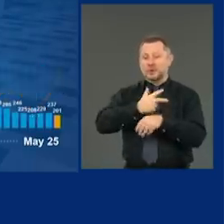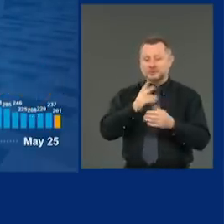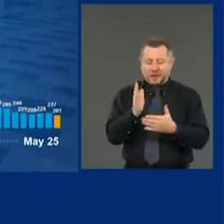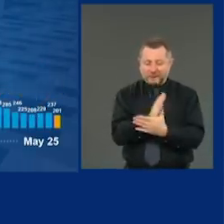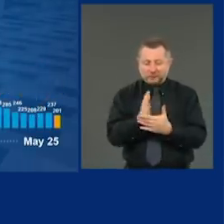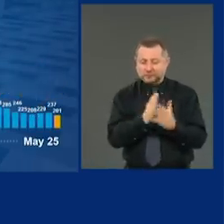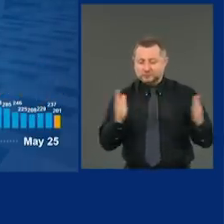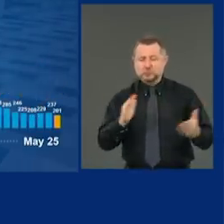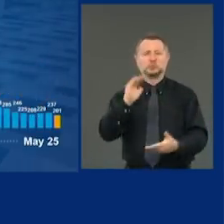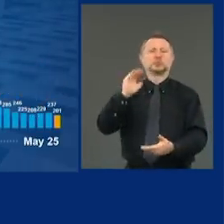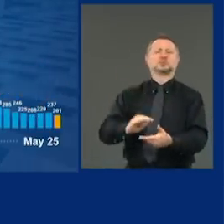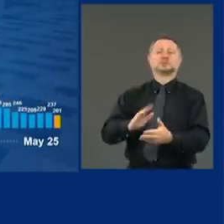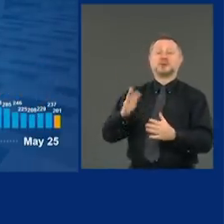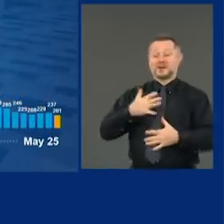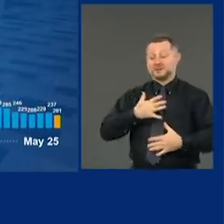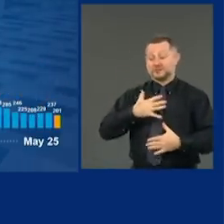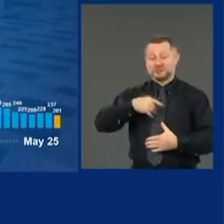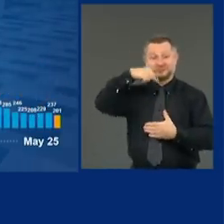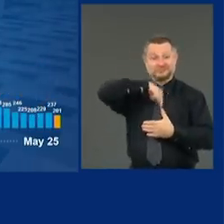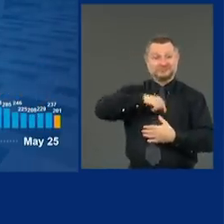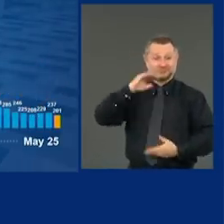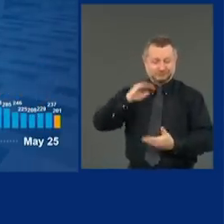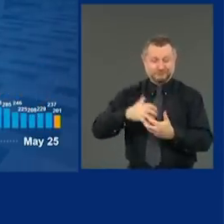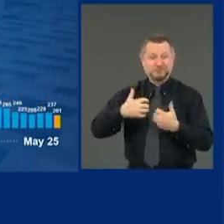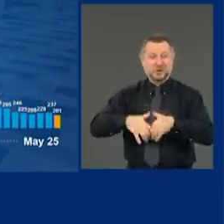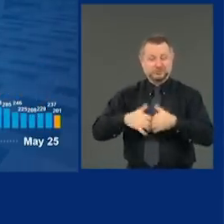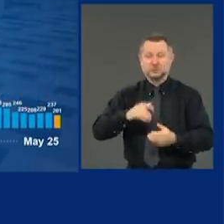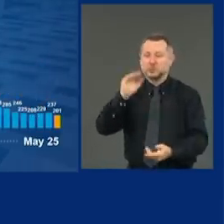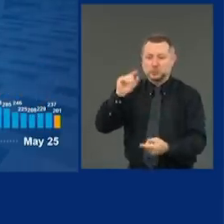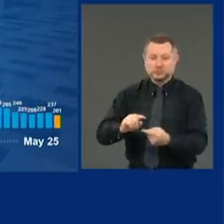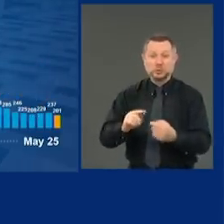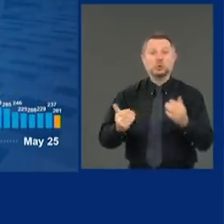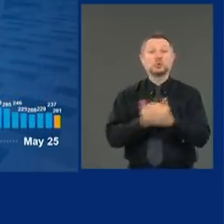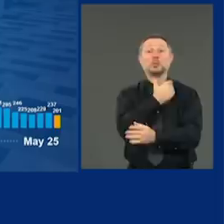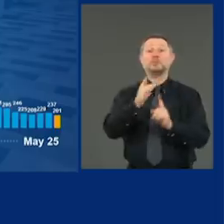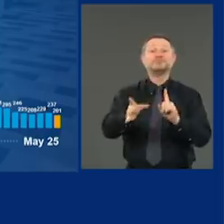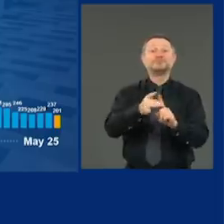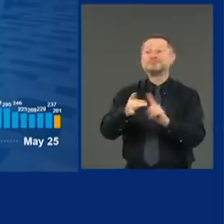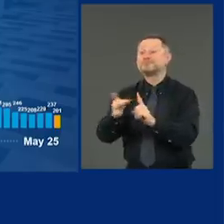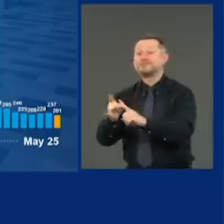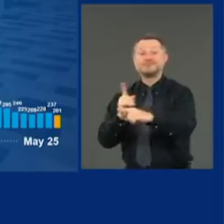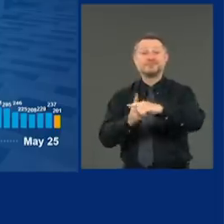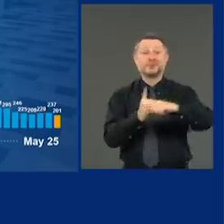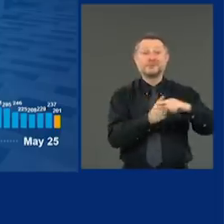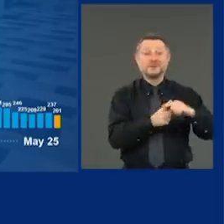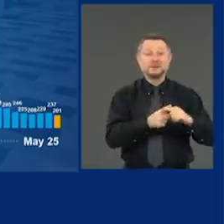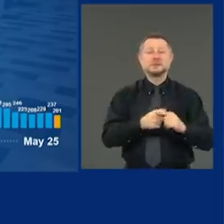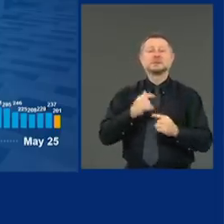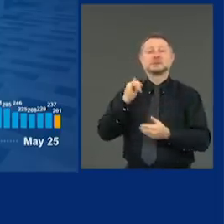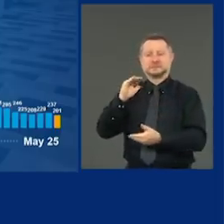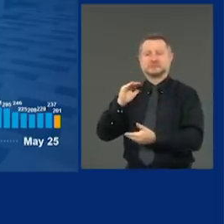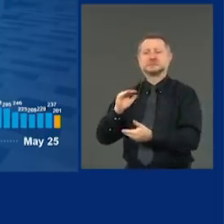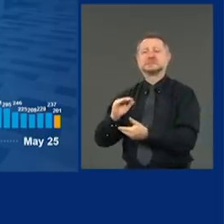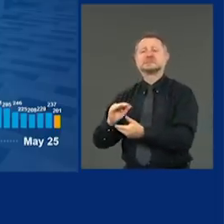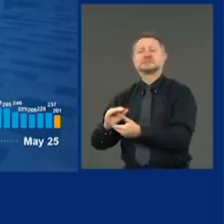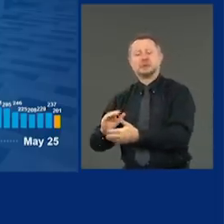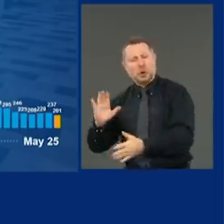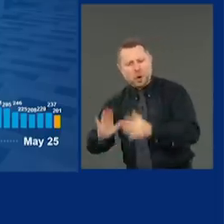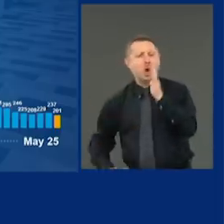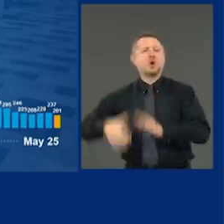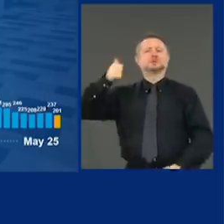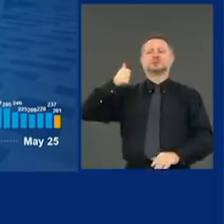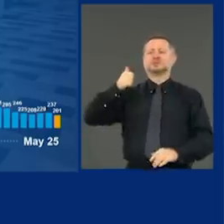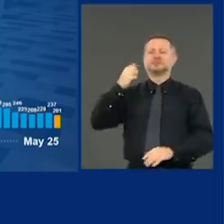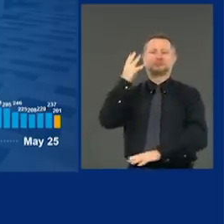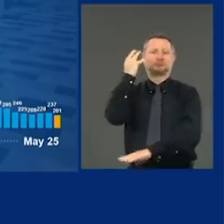down. Number of new COVID cases down to the lowest level since this ever